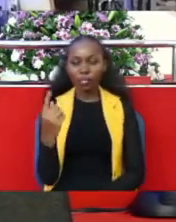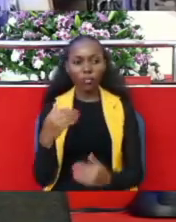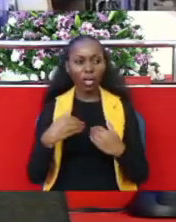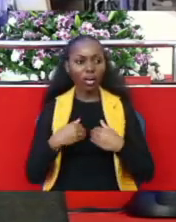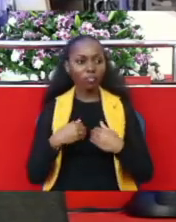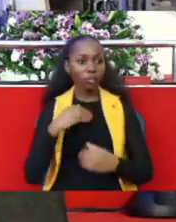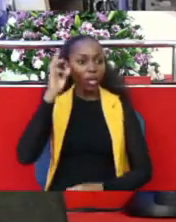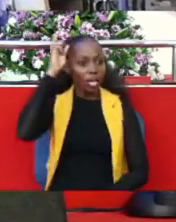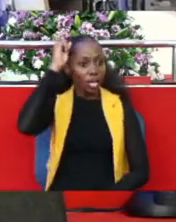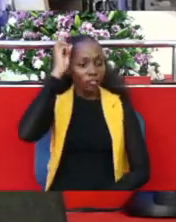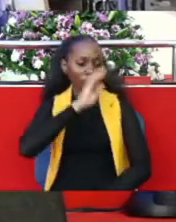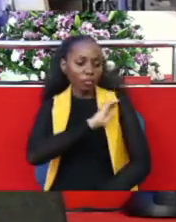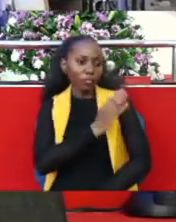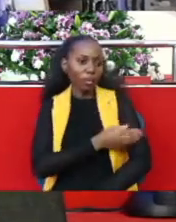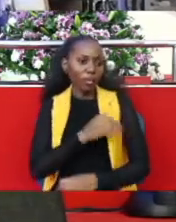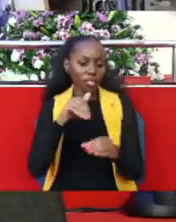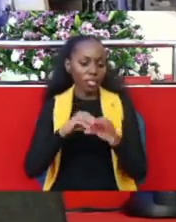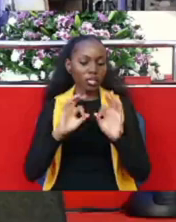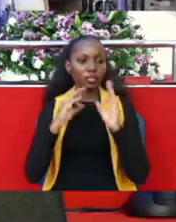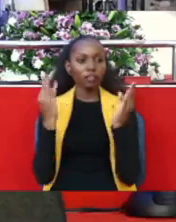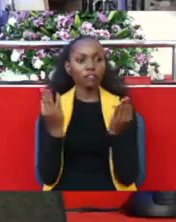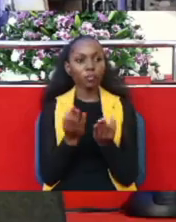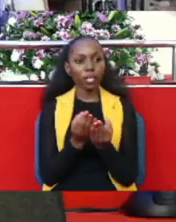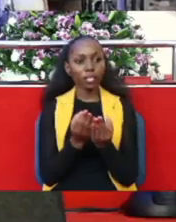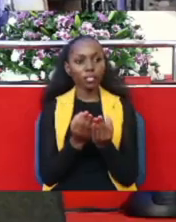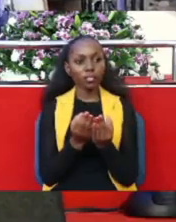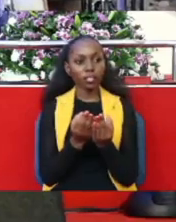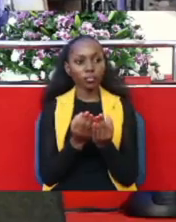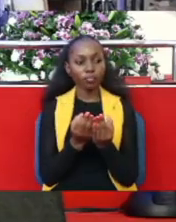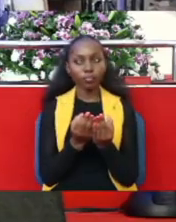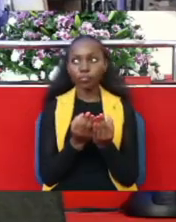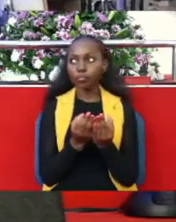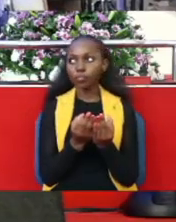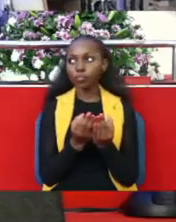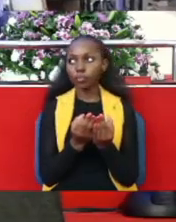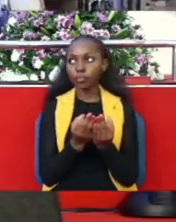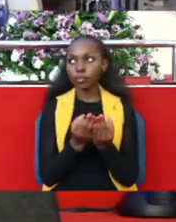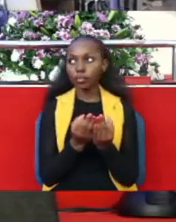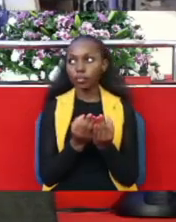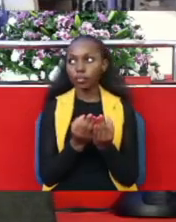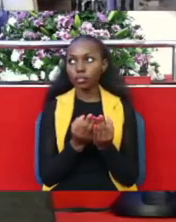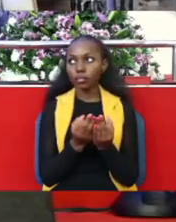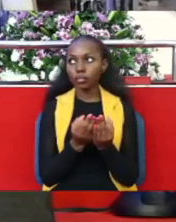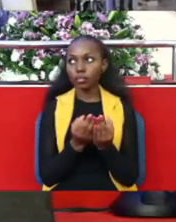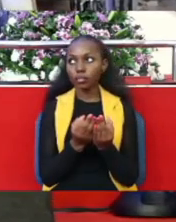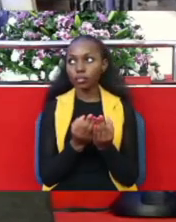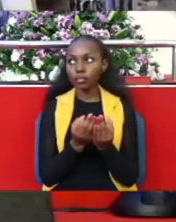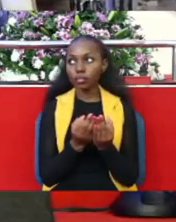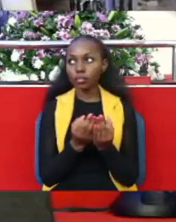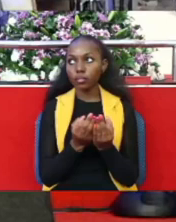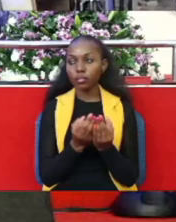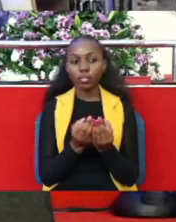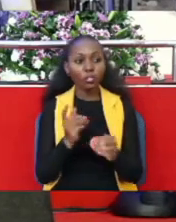seated in this place. And so a time came because of the Lord Jesus Christ, because I got born